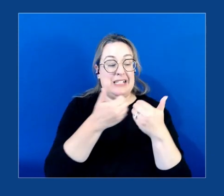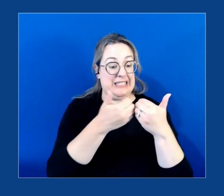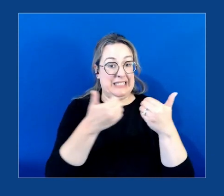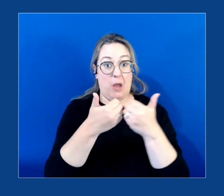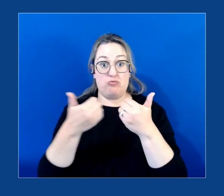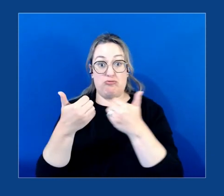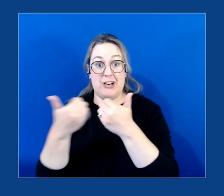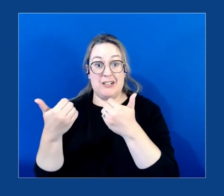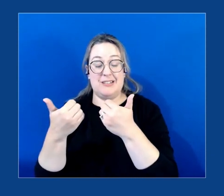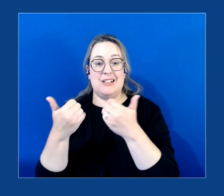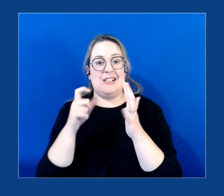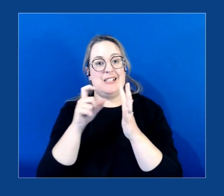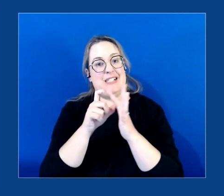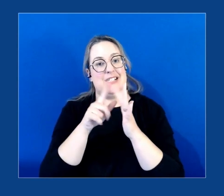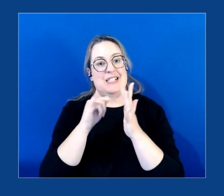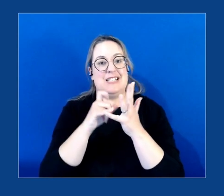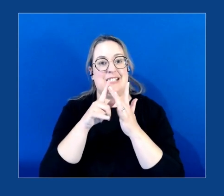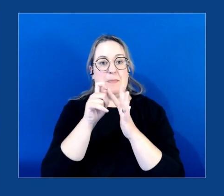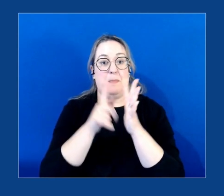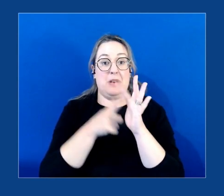but related to all of the above,